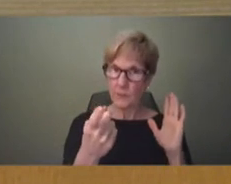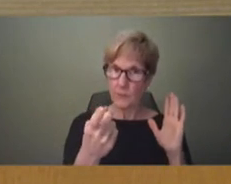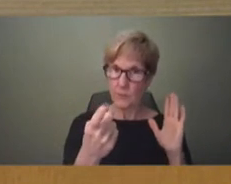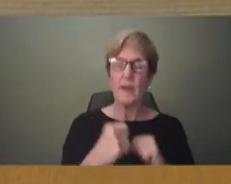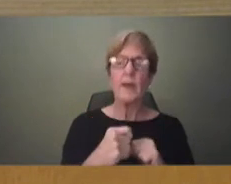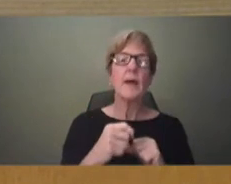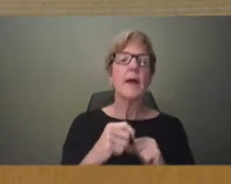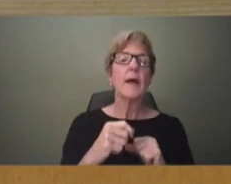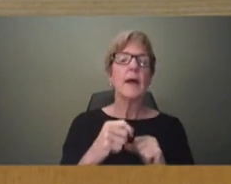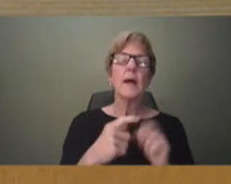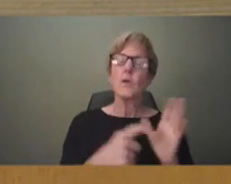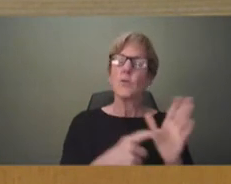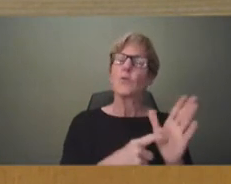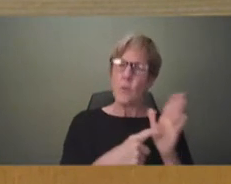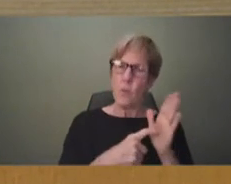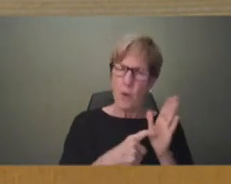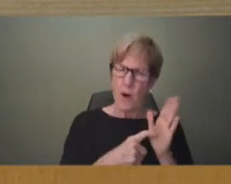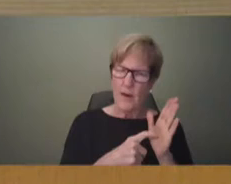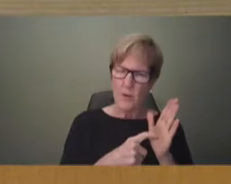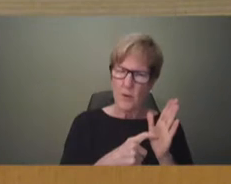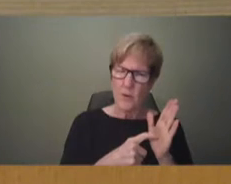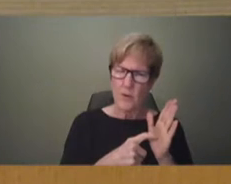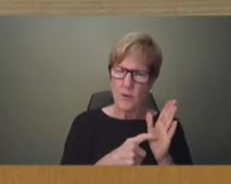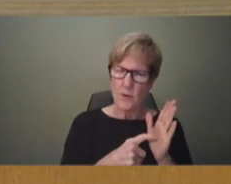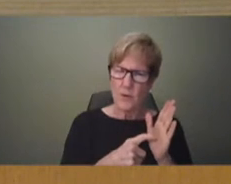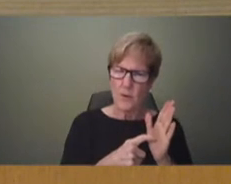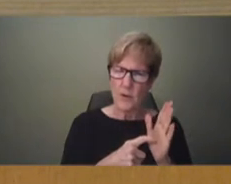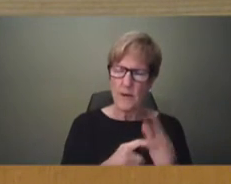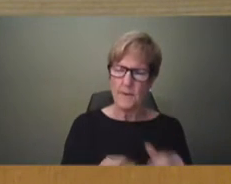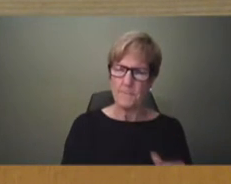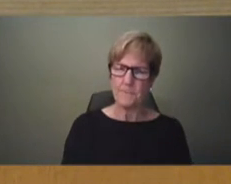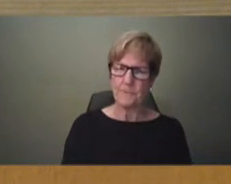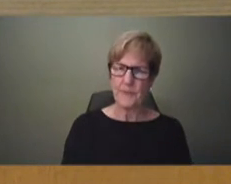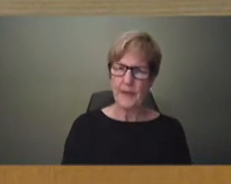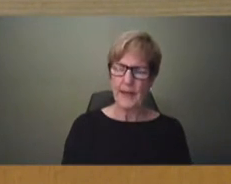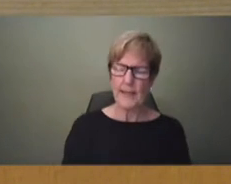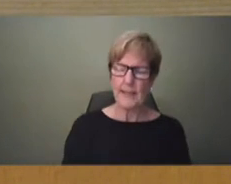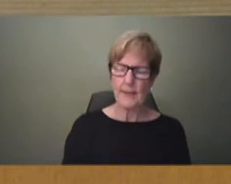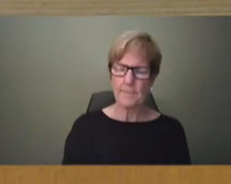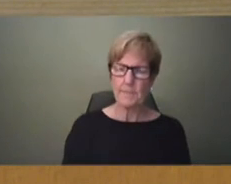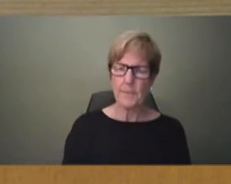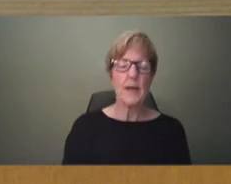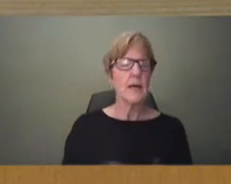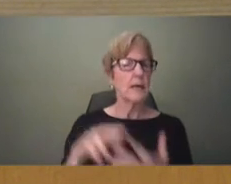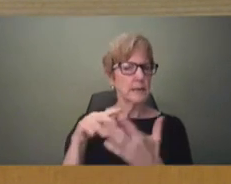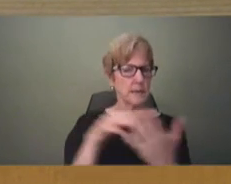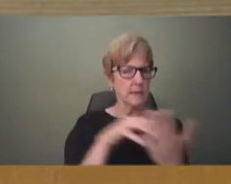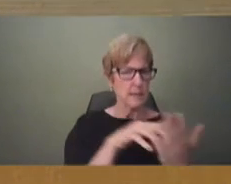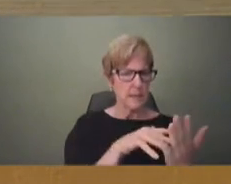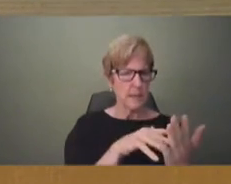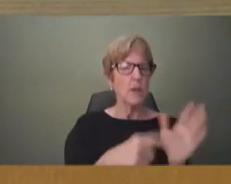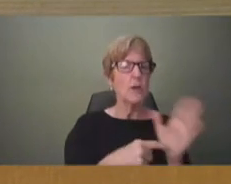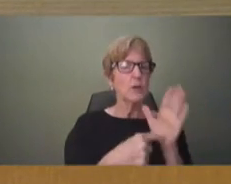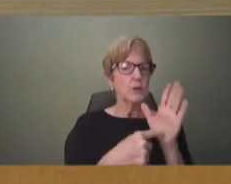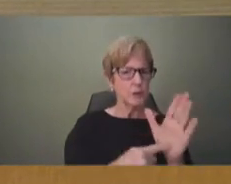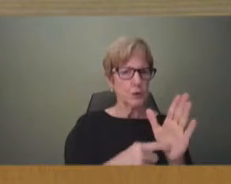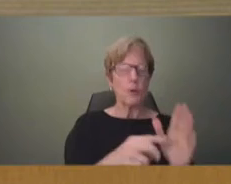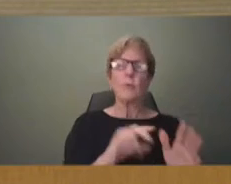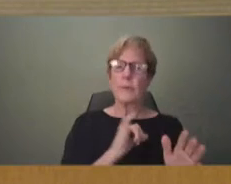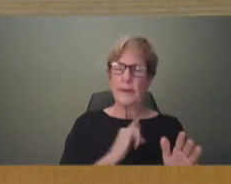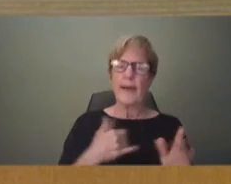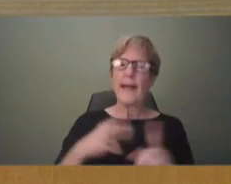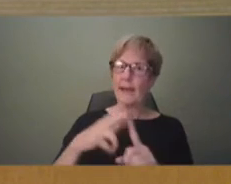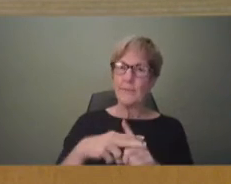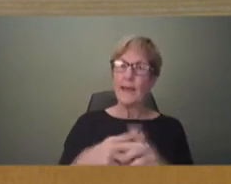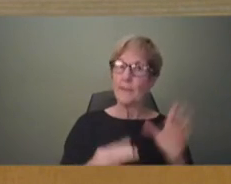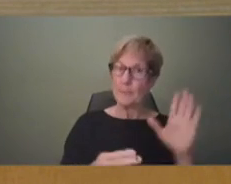least require a a a uh a study to show and I got an application in case